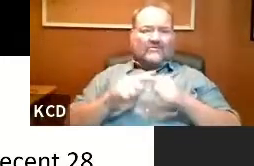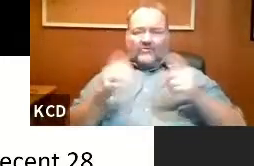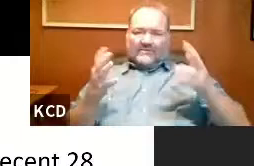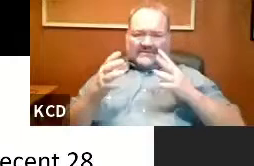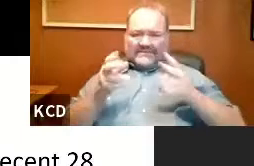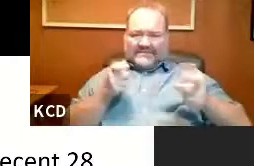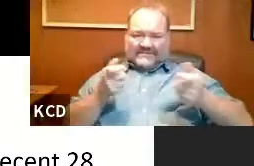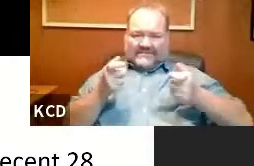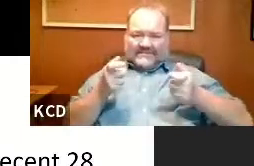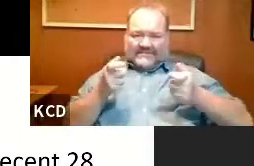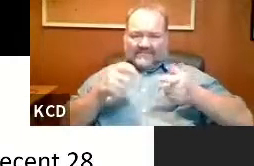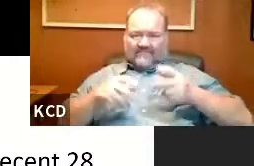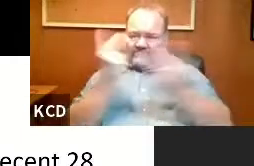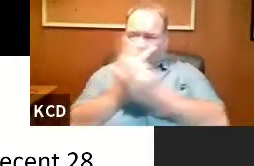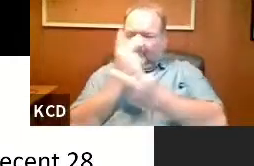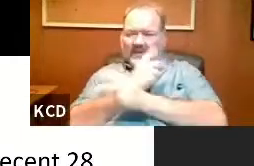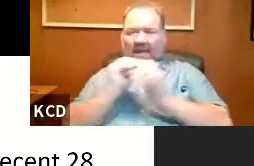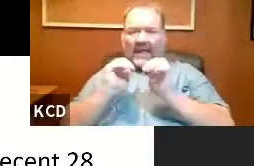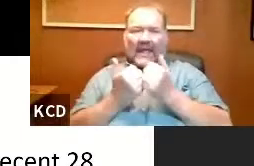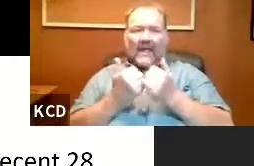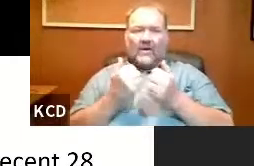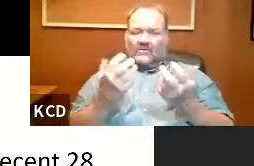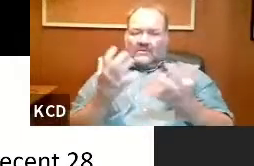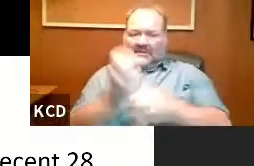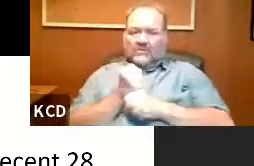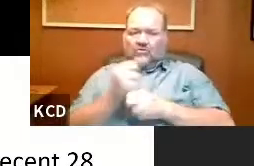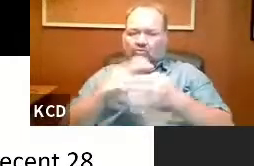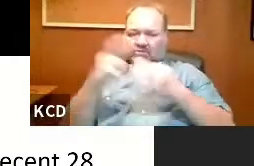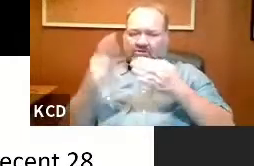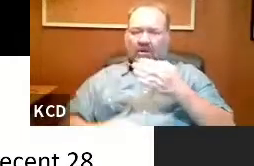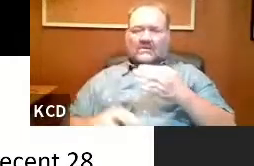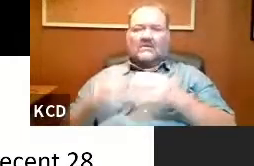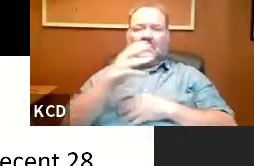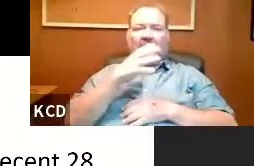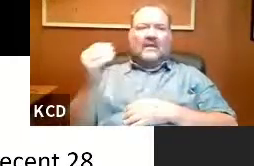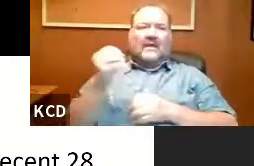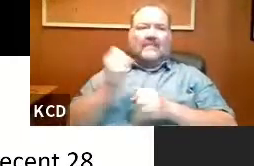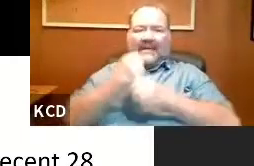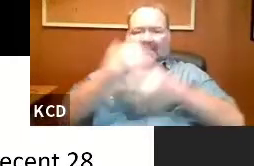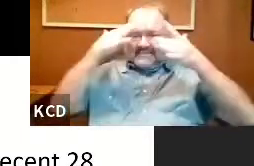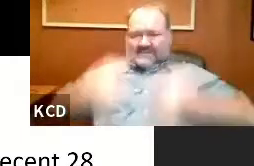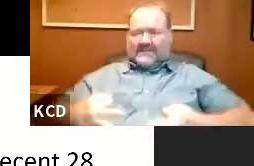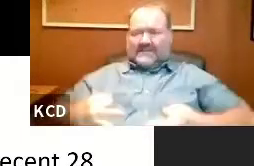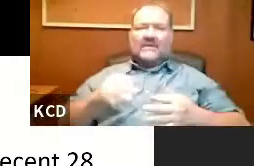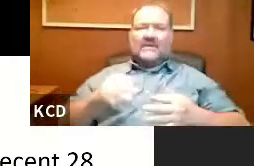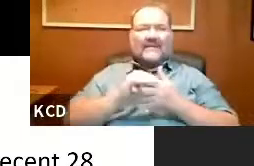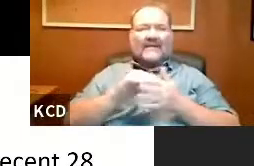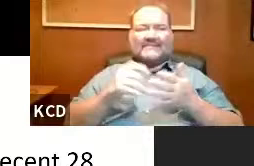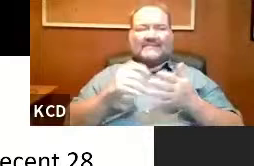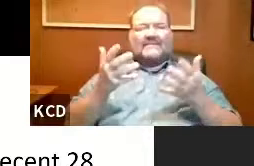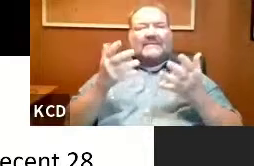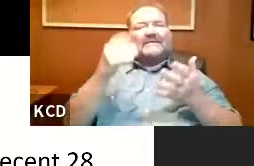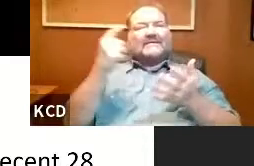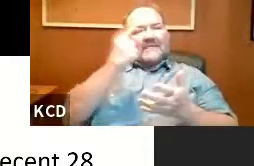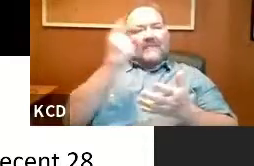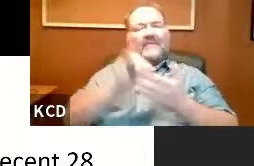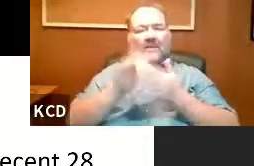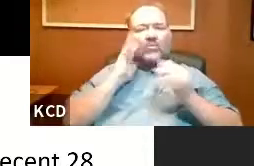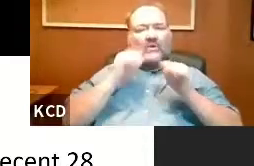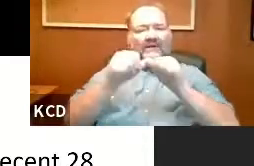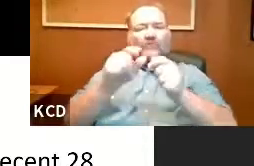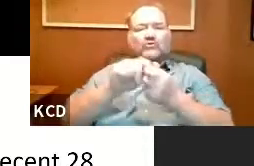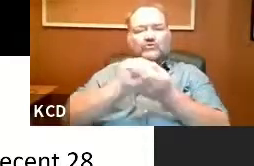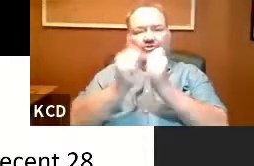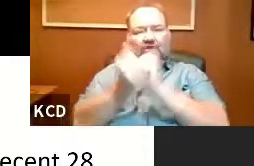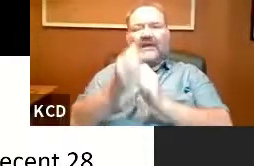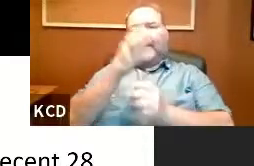we're managing those results. And but as we make these decisions, just to know that that's out there, something that's going to continue to change and